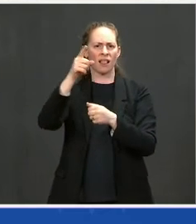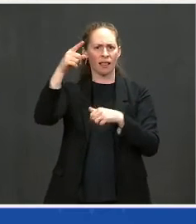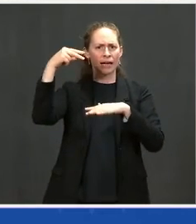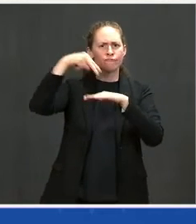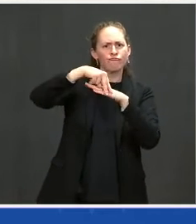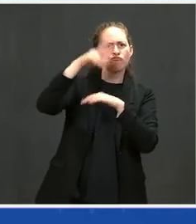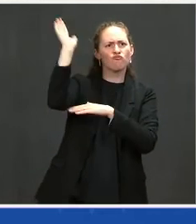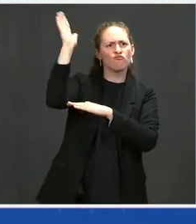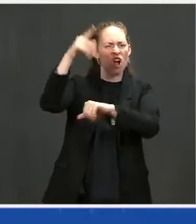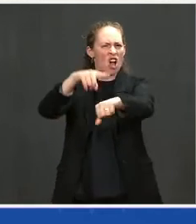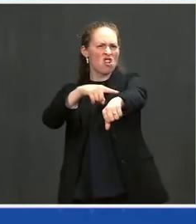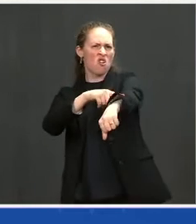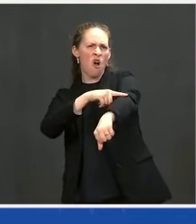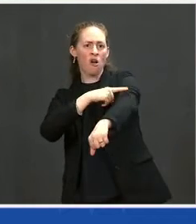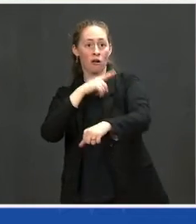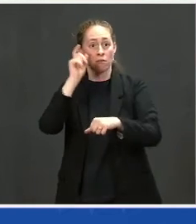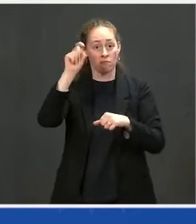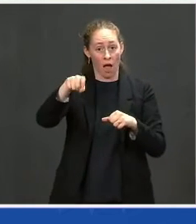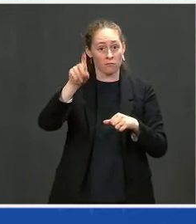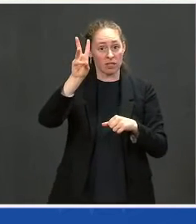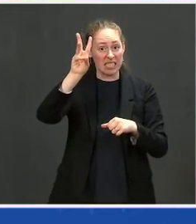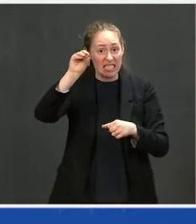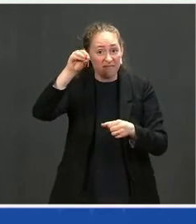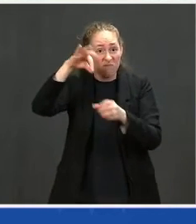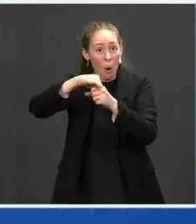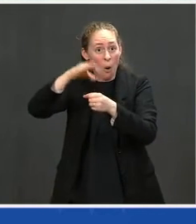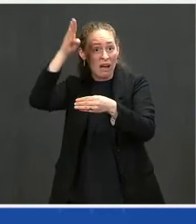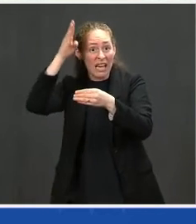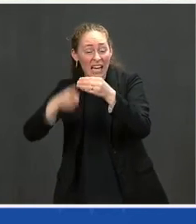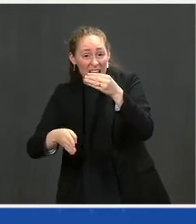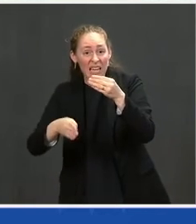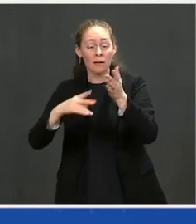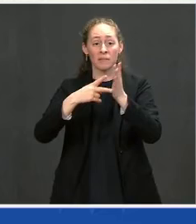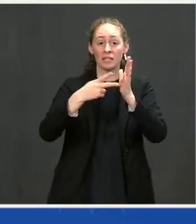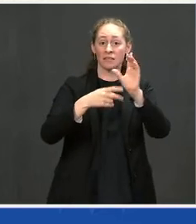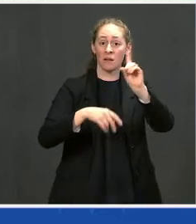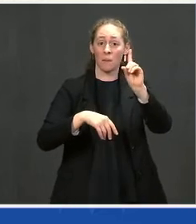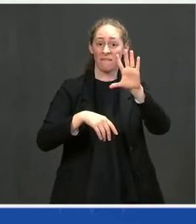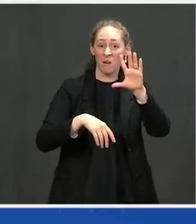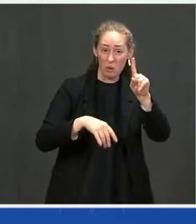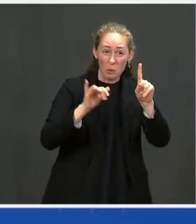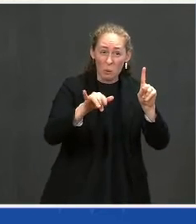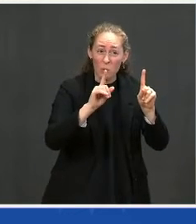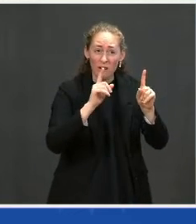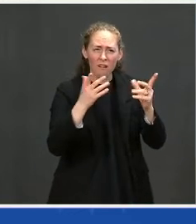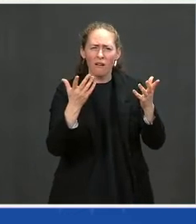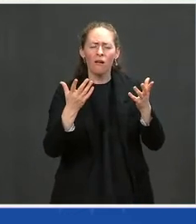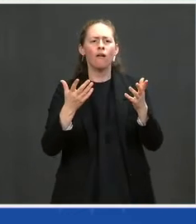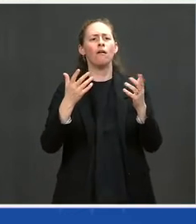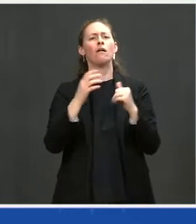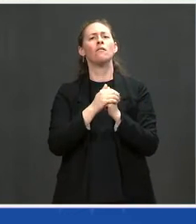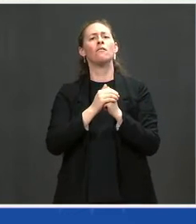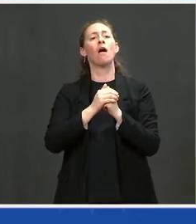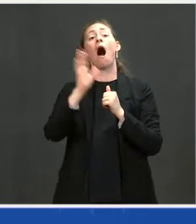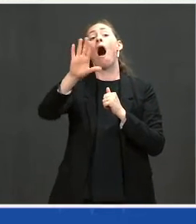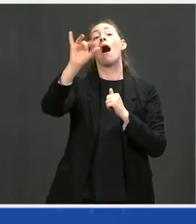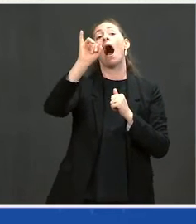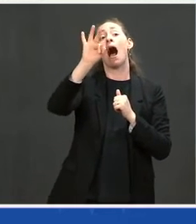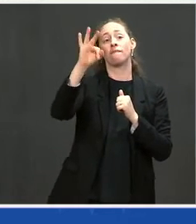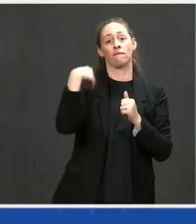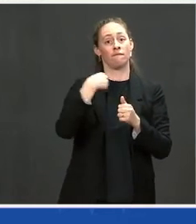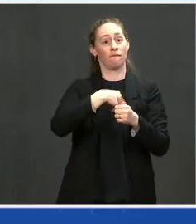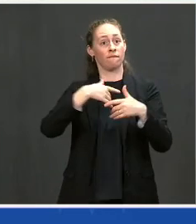or 51? If we could end it with 51, we would have no problem. You're going to have to, the existing